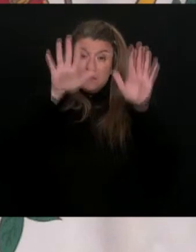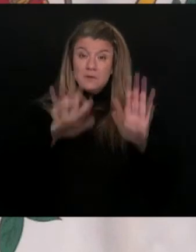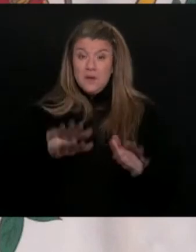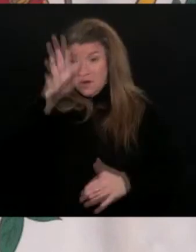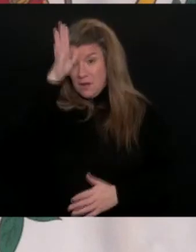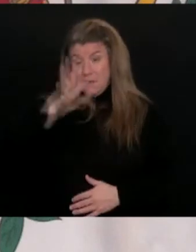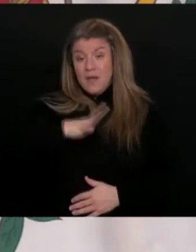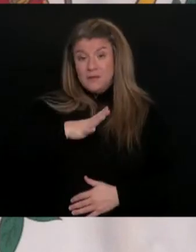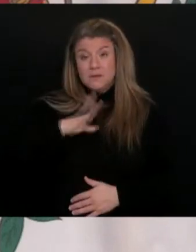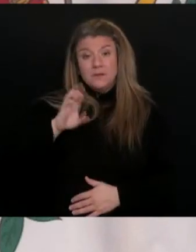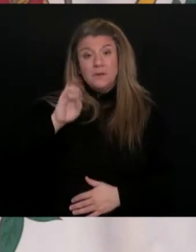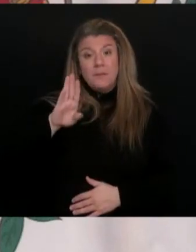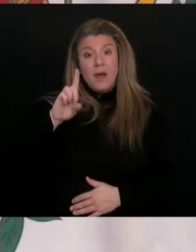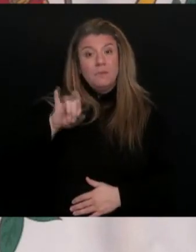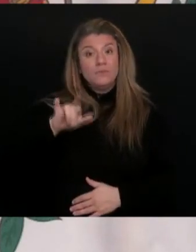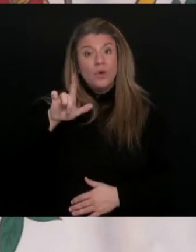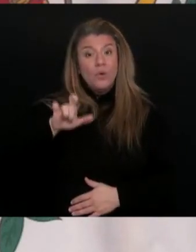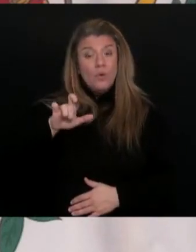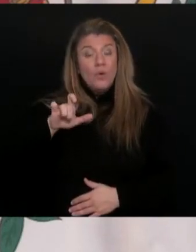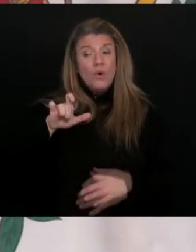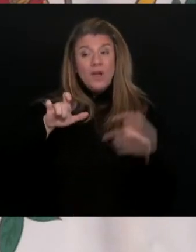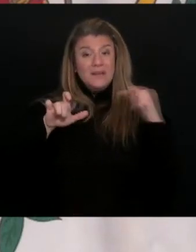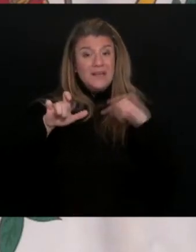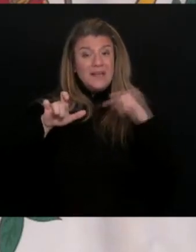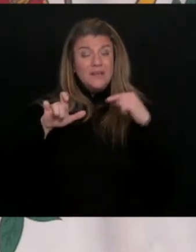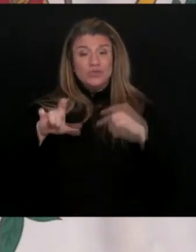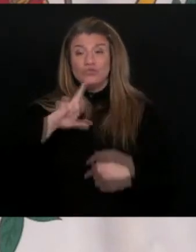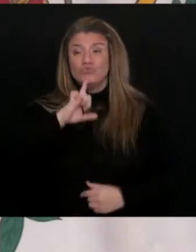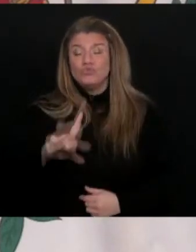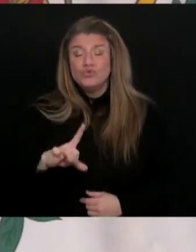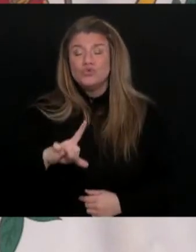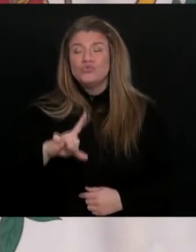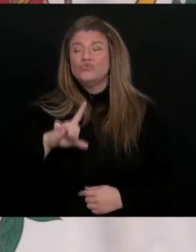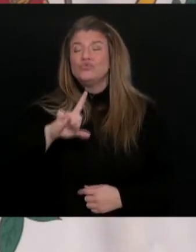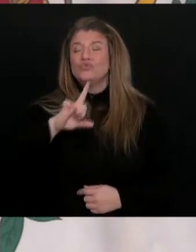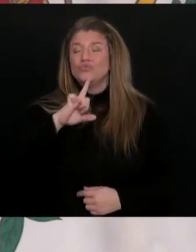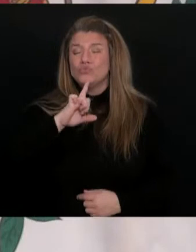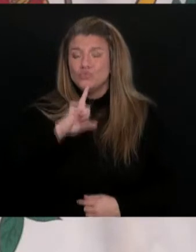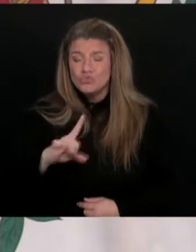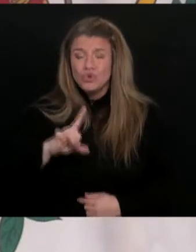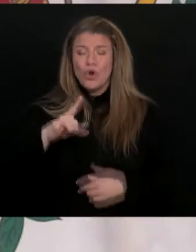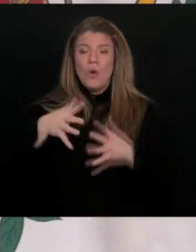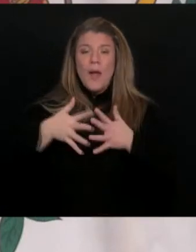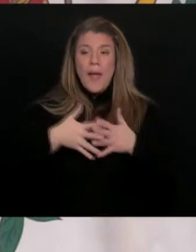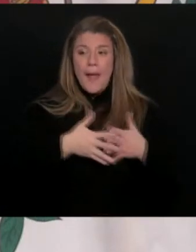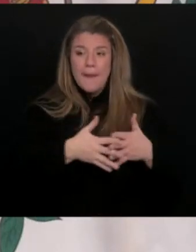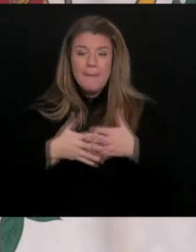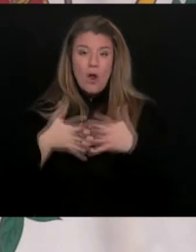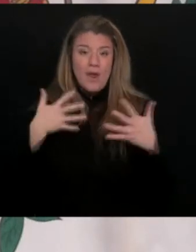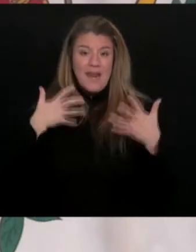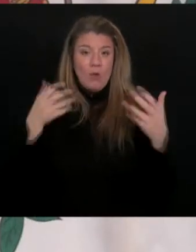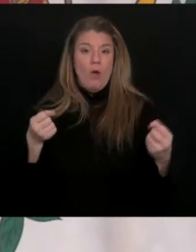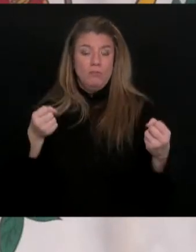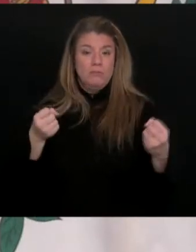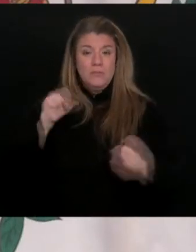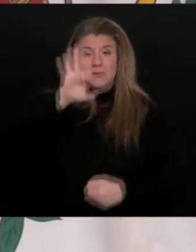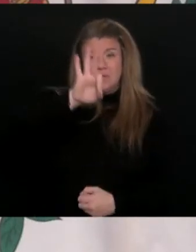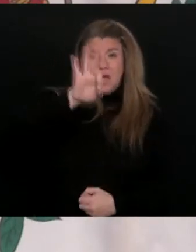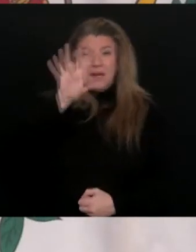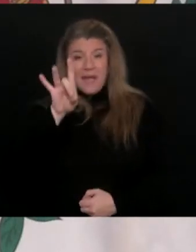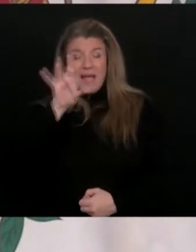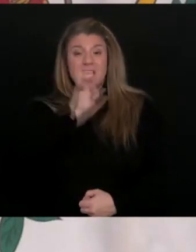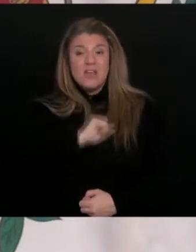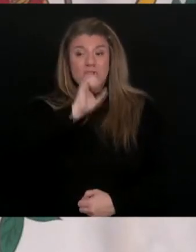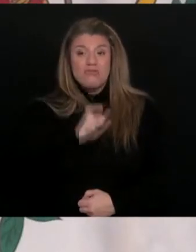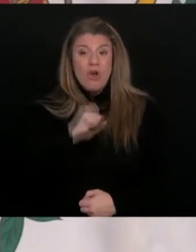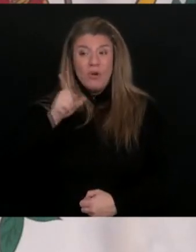Dole, a man that is a true, true, true American hero. 98 years old. His service to